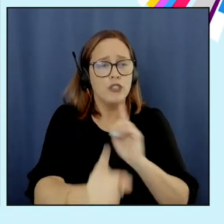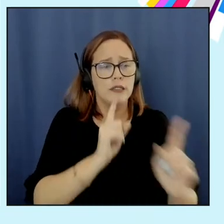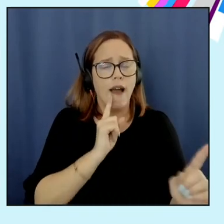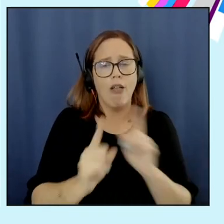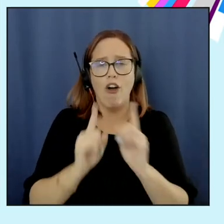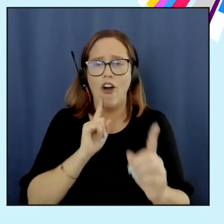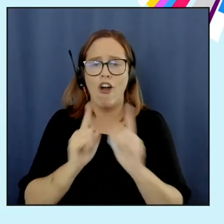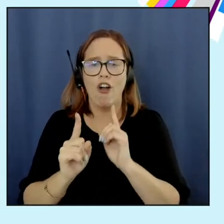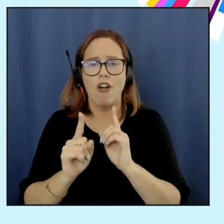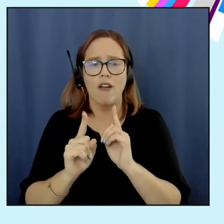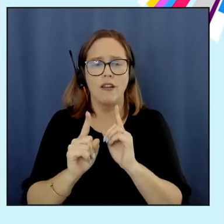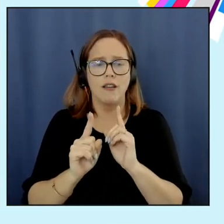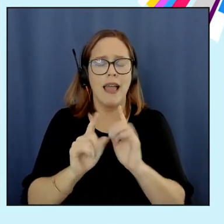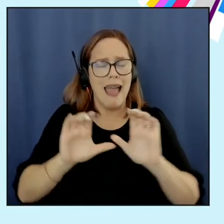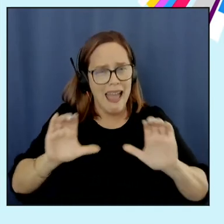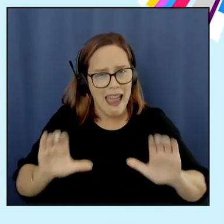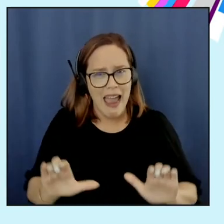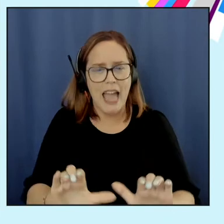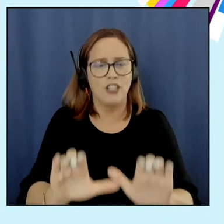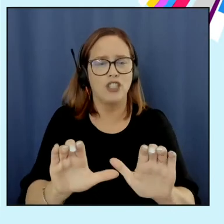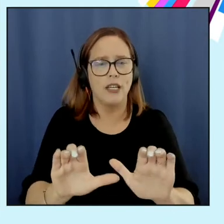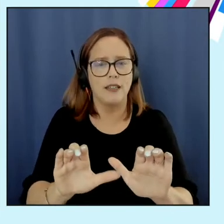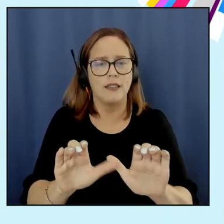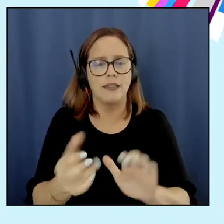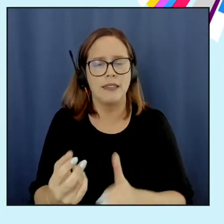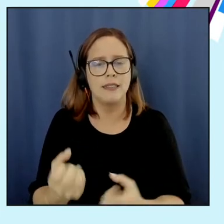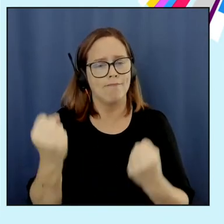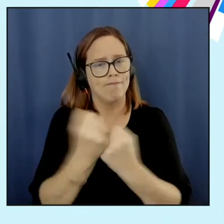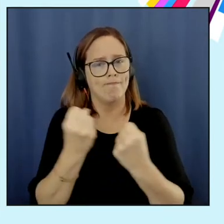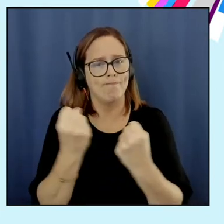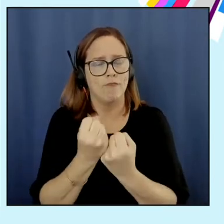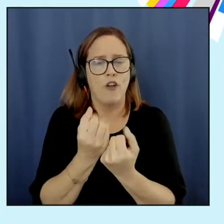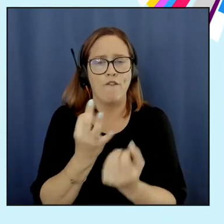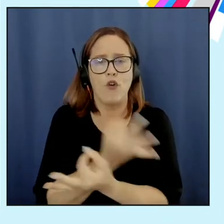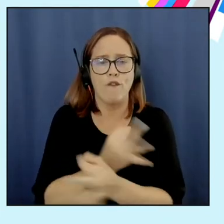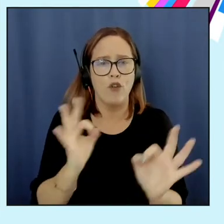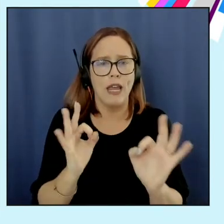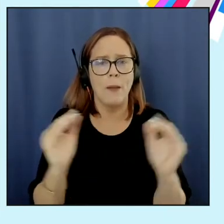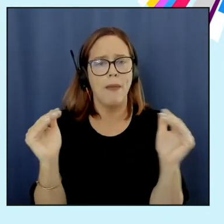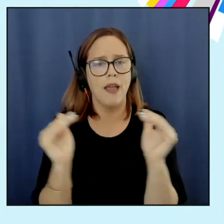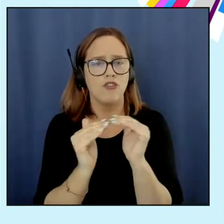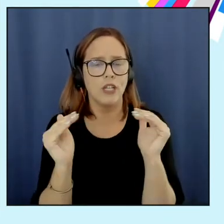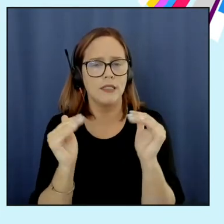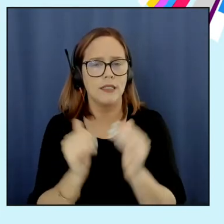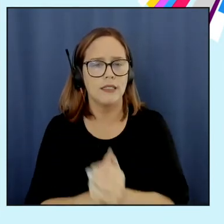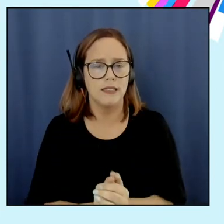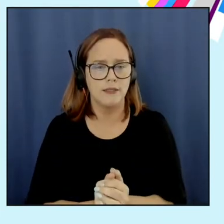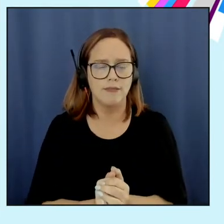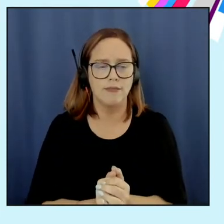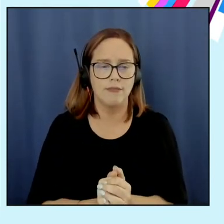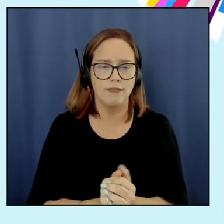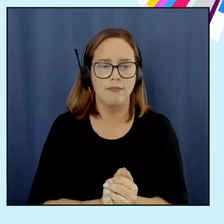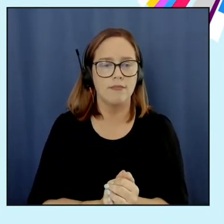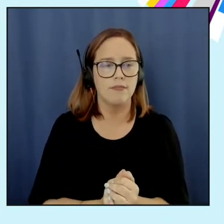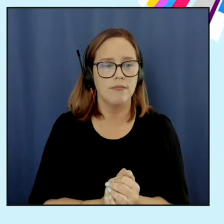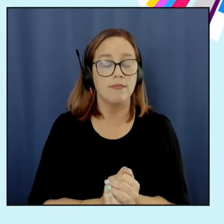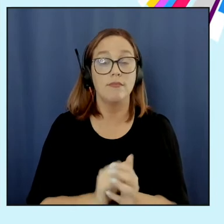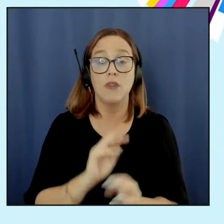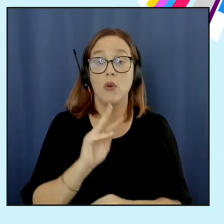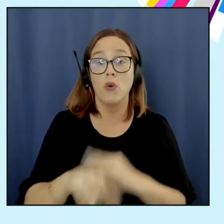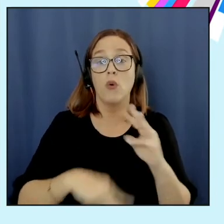take action, we stand up for freedom and justice. In the world we live